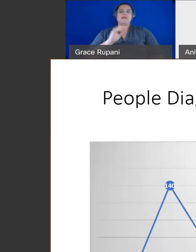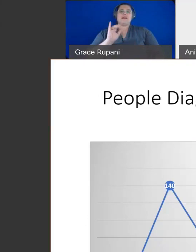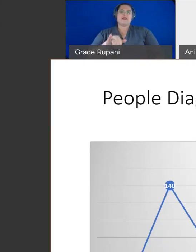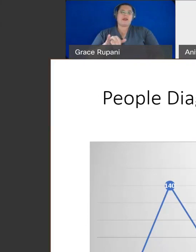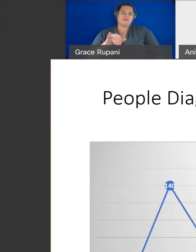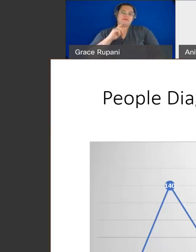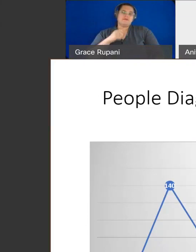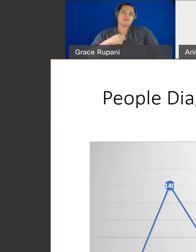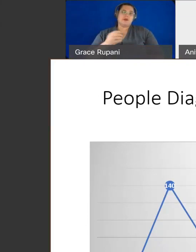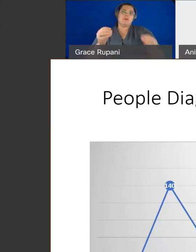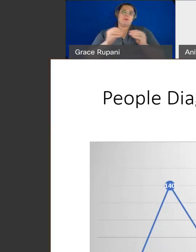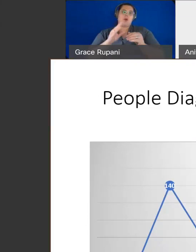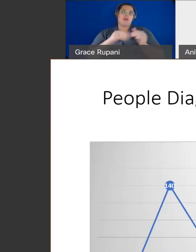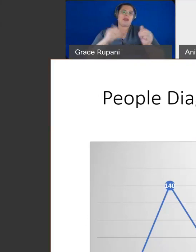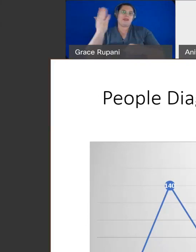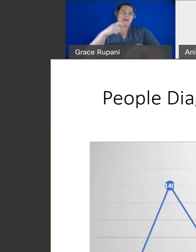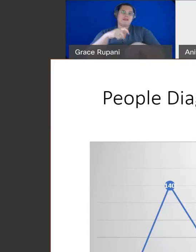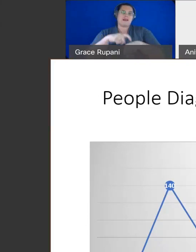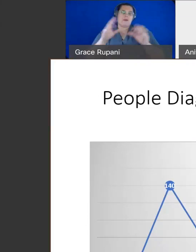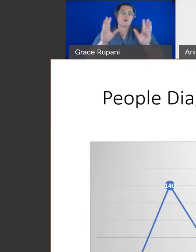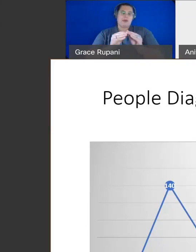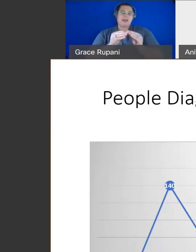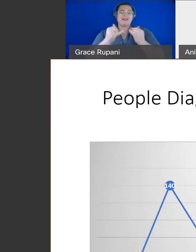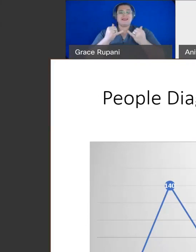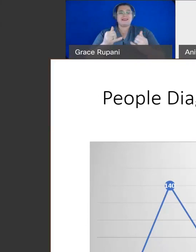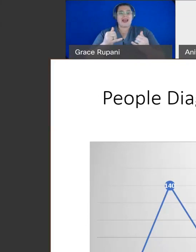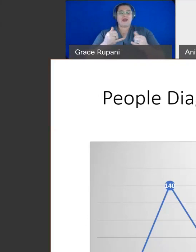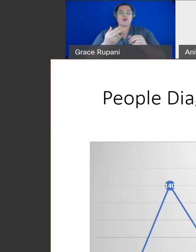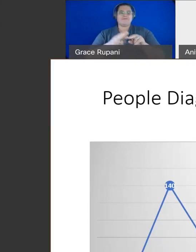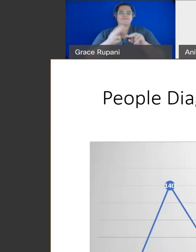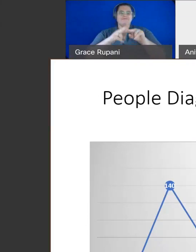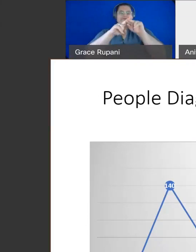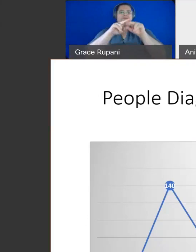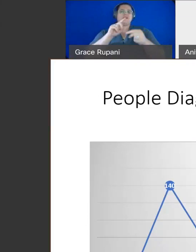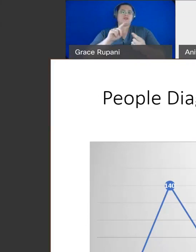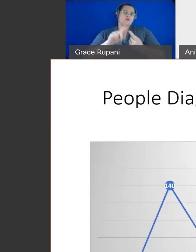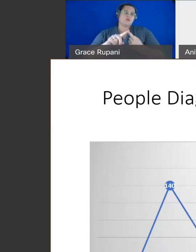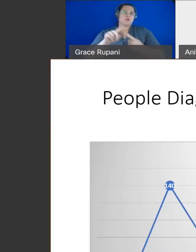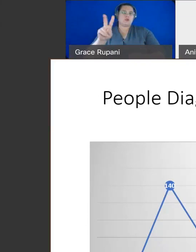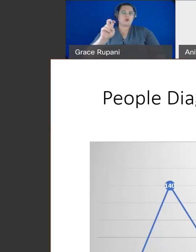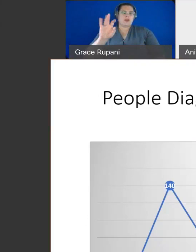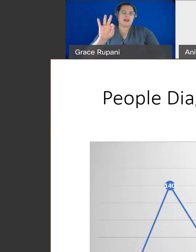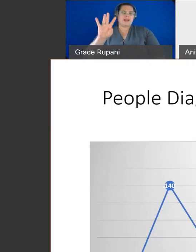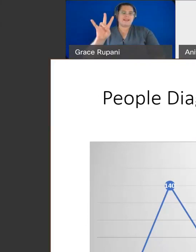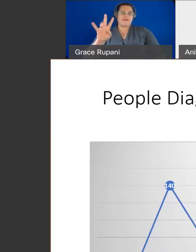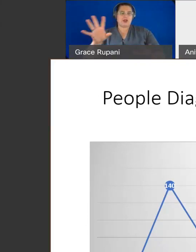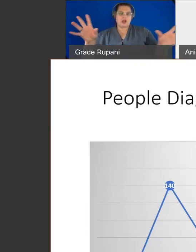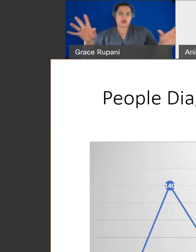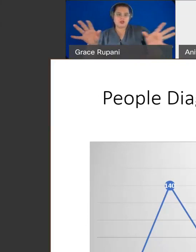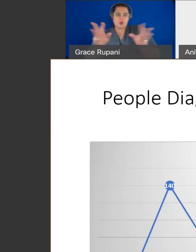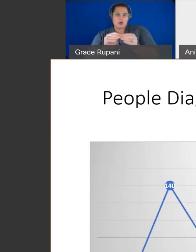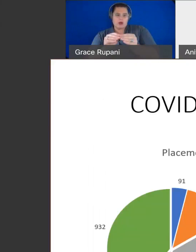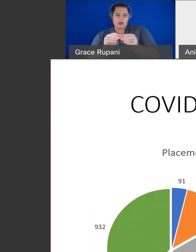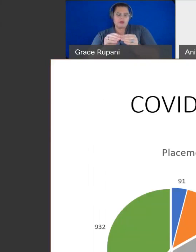to 297 people who have tested positive for COVID-19 amongst the people we support.